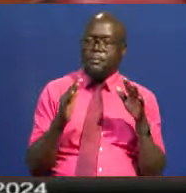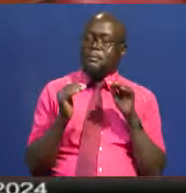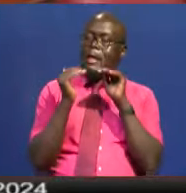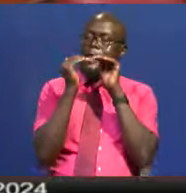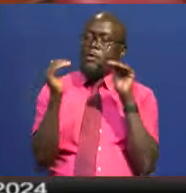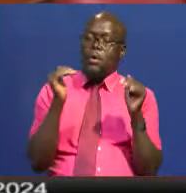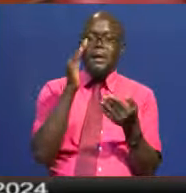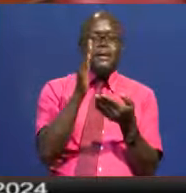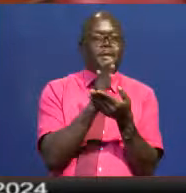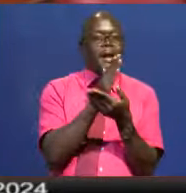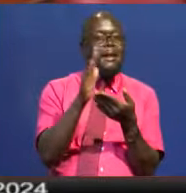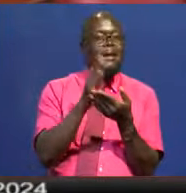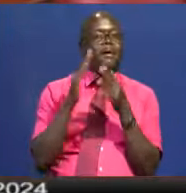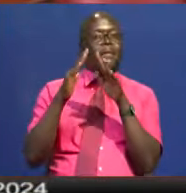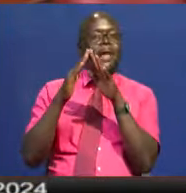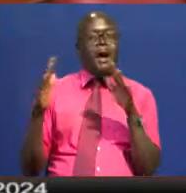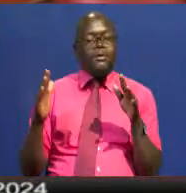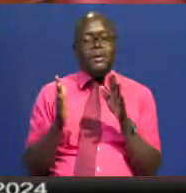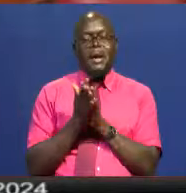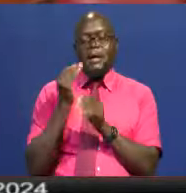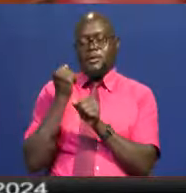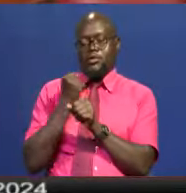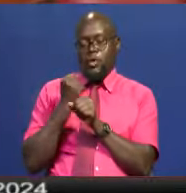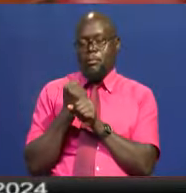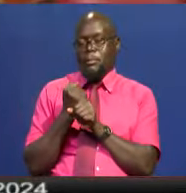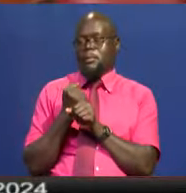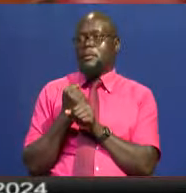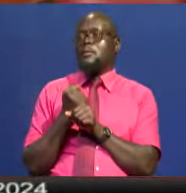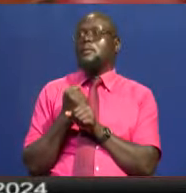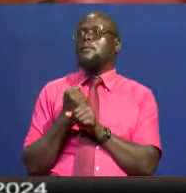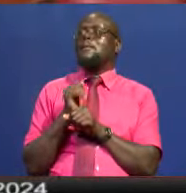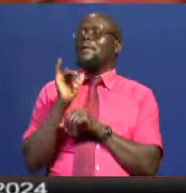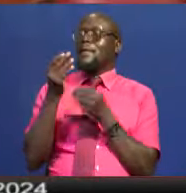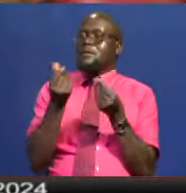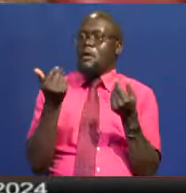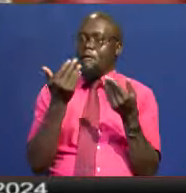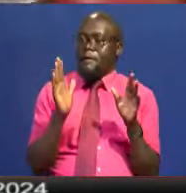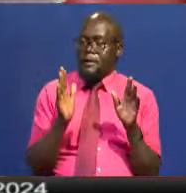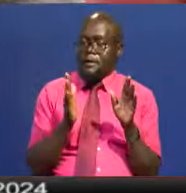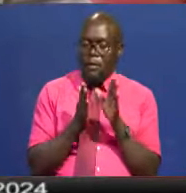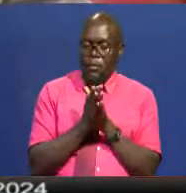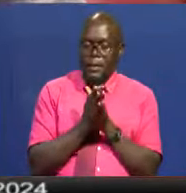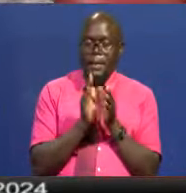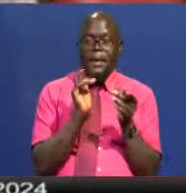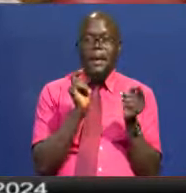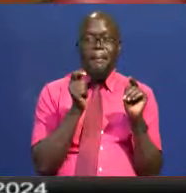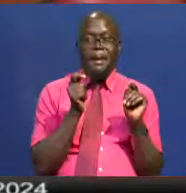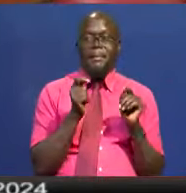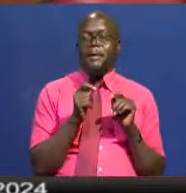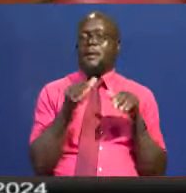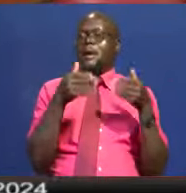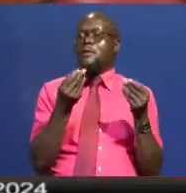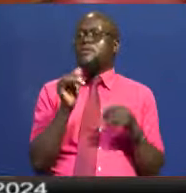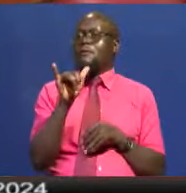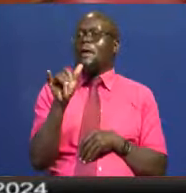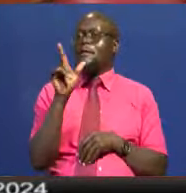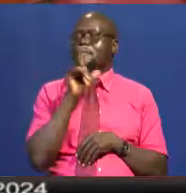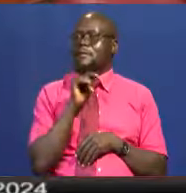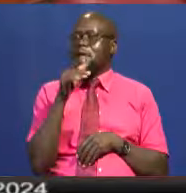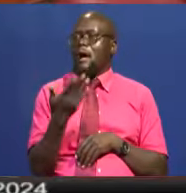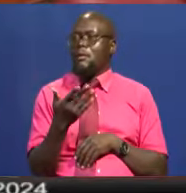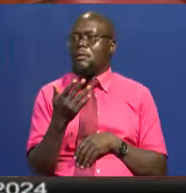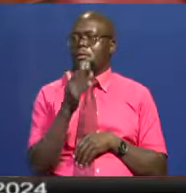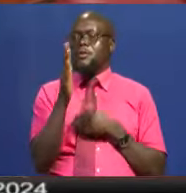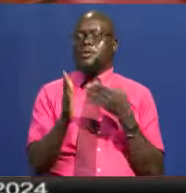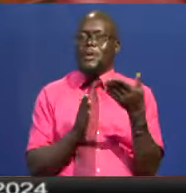allocation, and job creation have been cured again with amendments. How have these been cured? It is